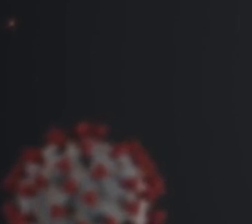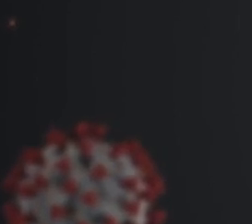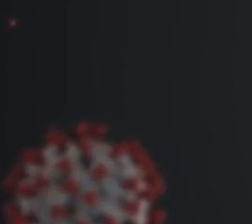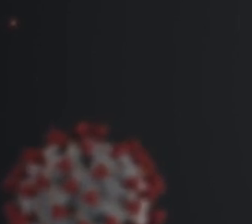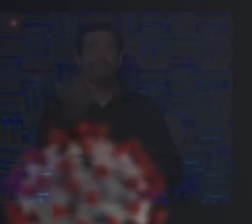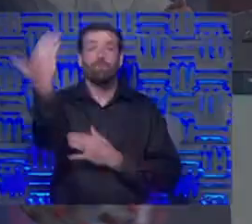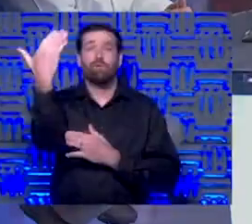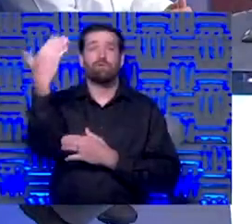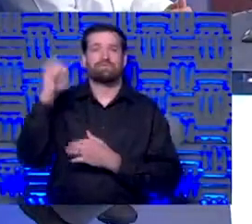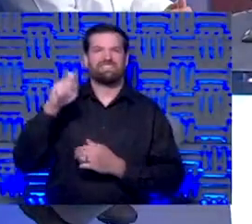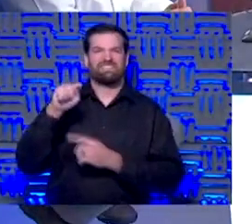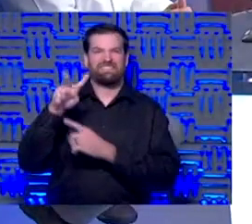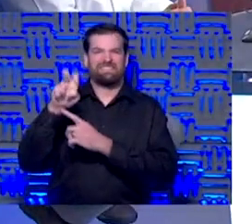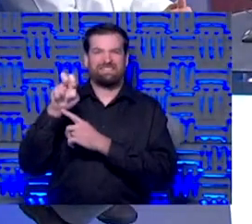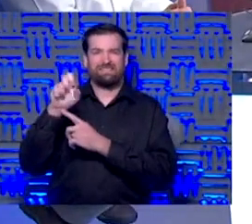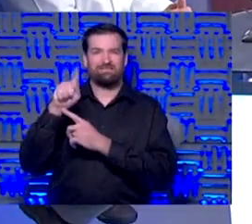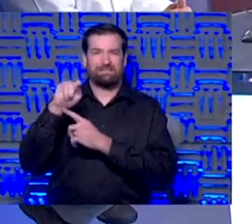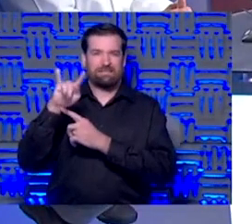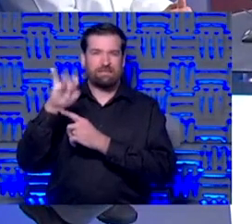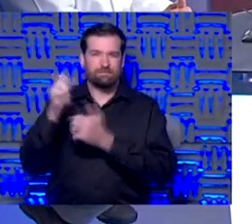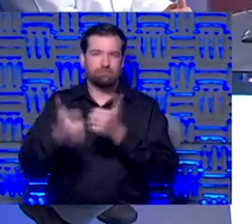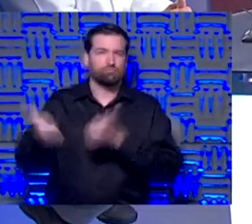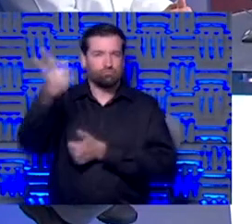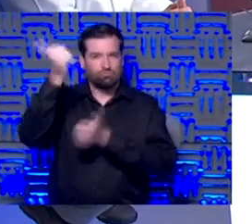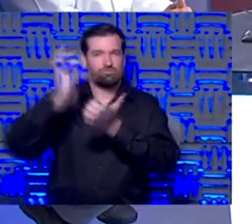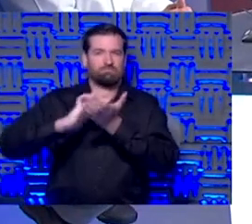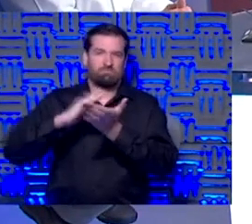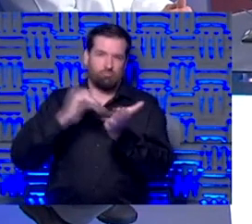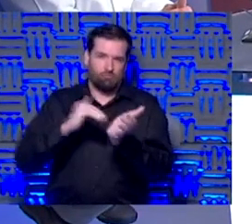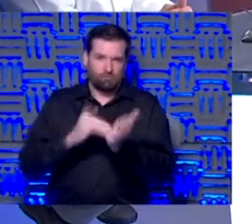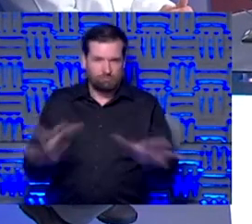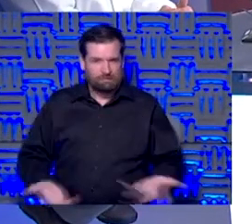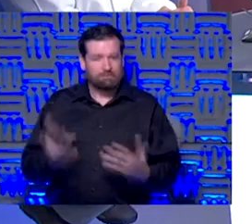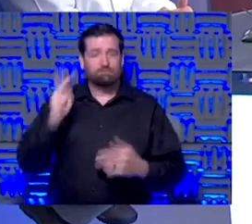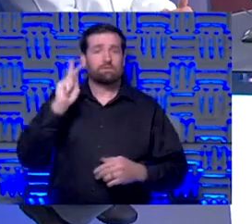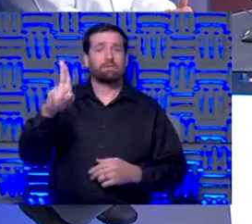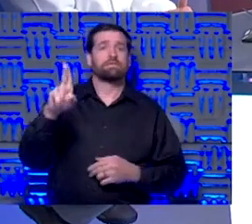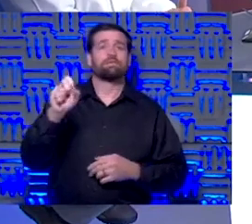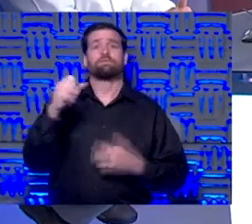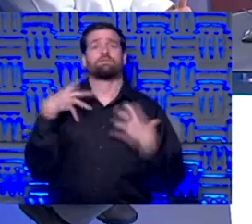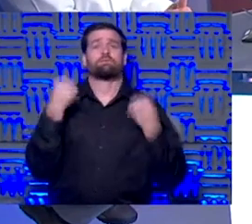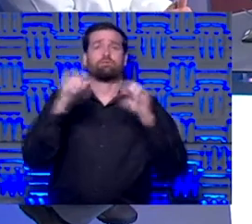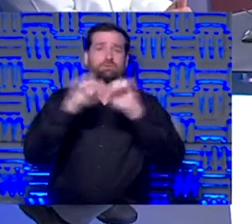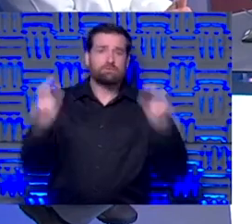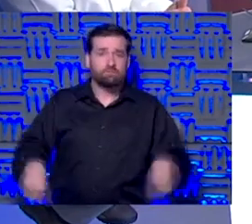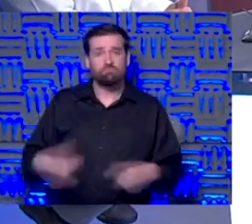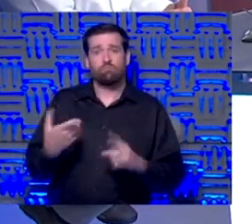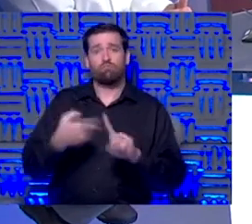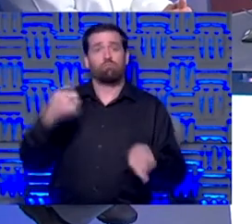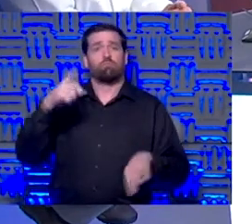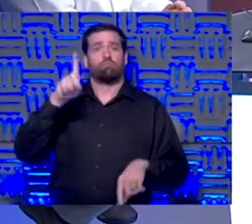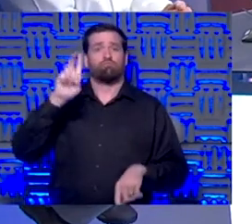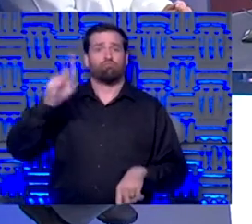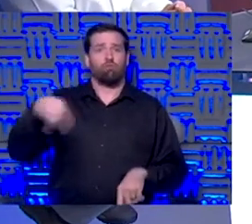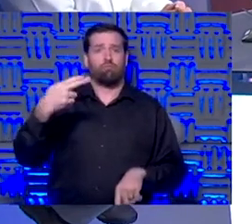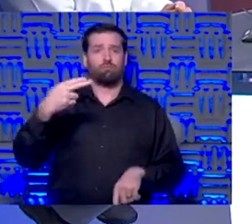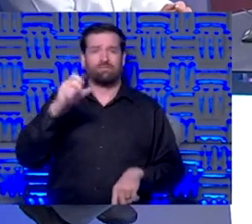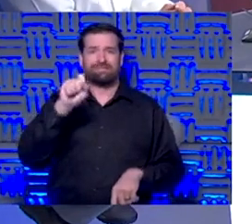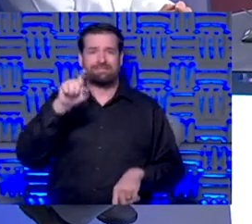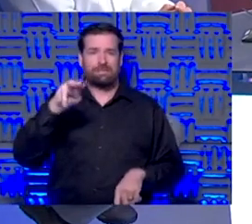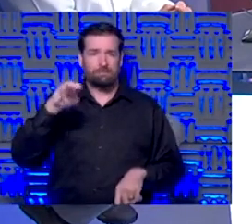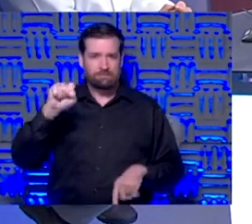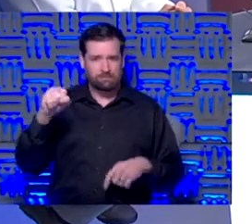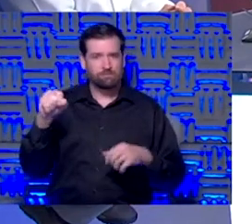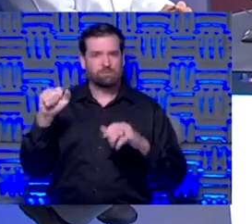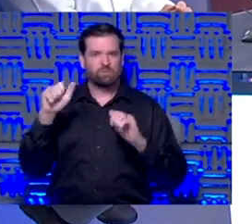Good morning. This is Steve Stites, Chief Medical Officer here at the University of Kansas Health System, broadcasting live from the Dolph Simons Family Studio. On